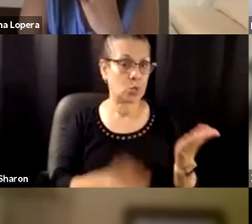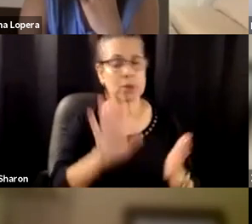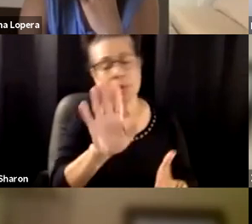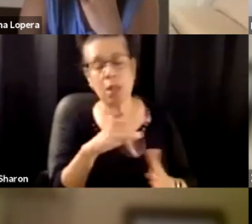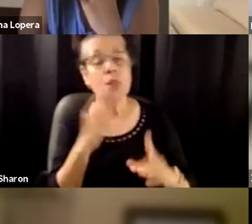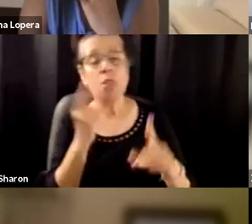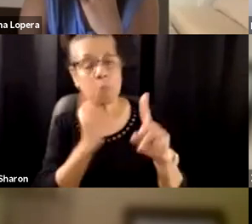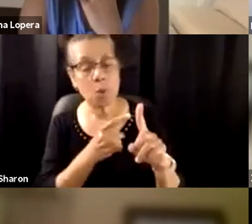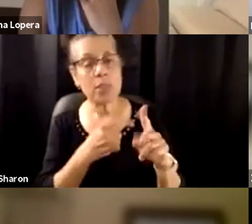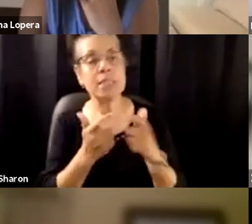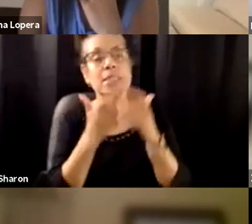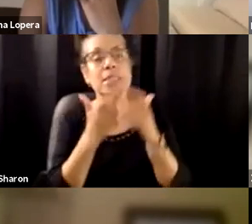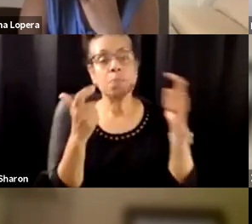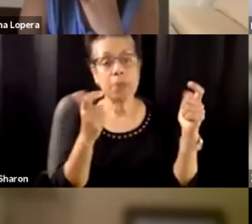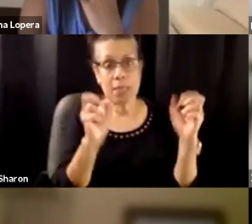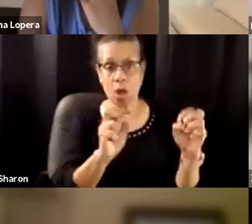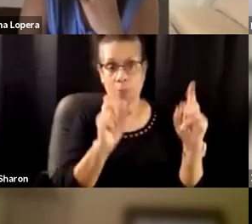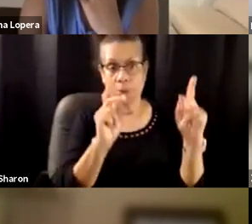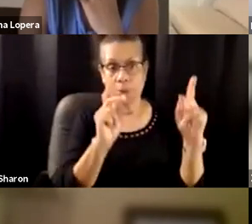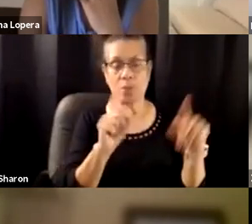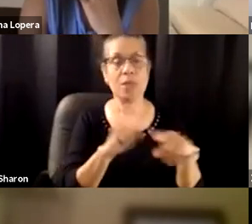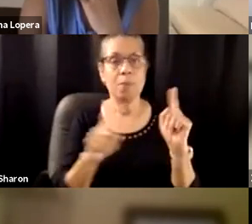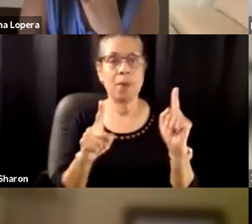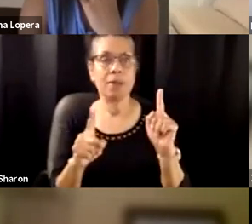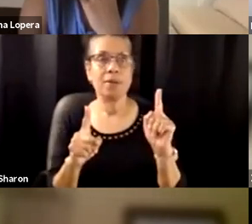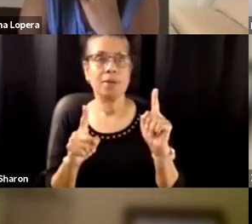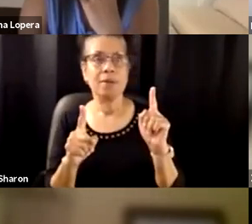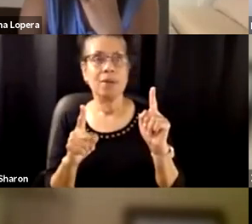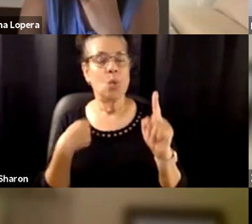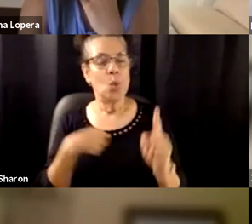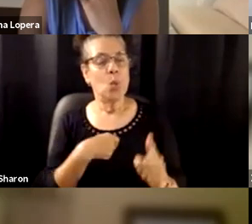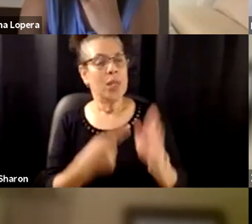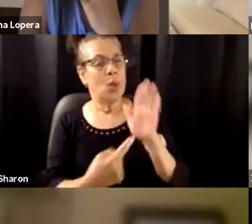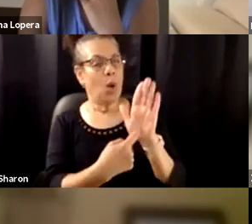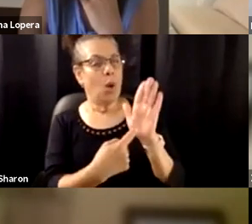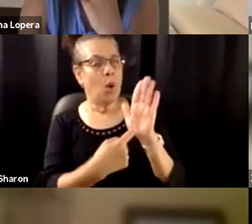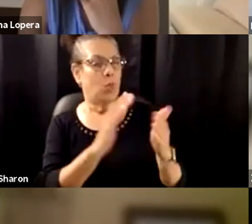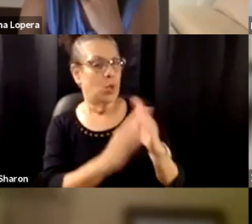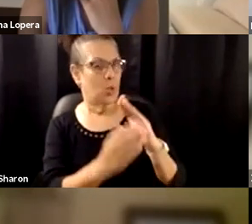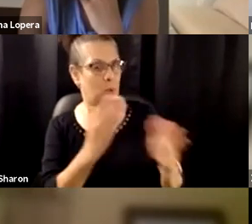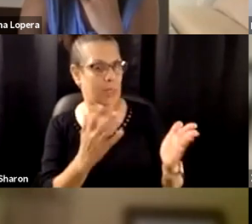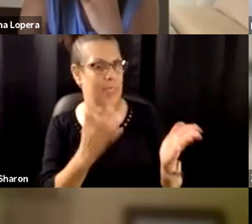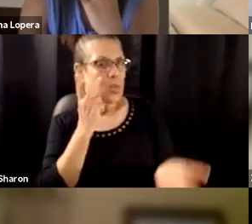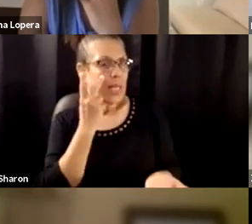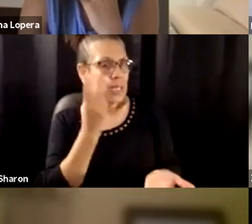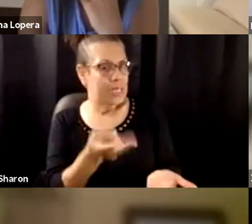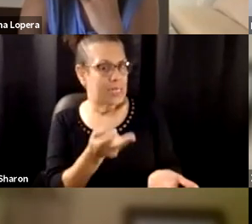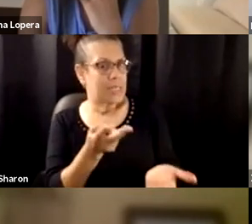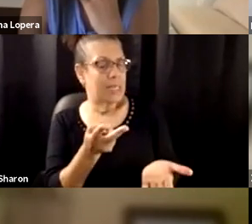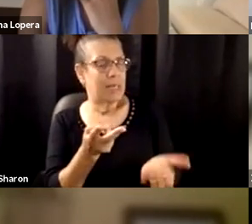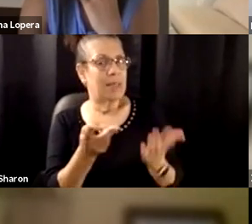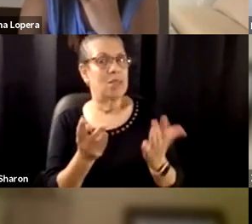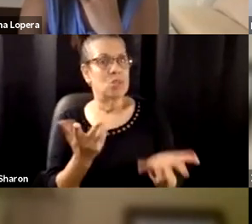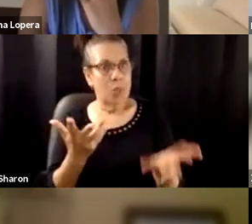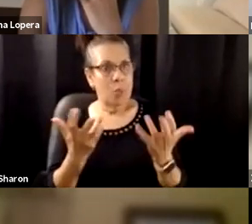um it's a huge opportunity but again we owe it to the community to be able to really put those pieces um in place so that we can paint the full